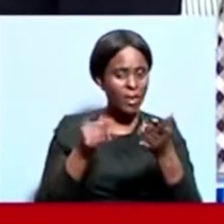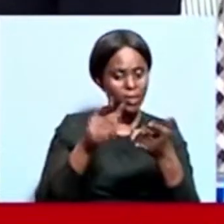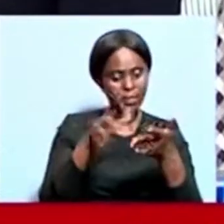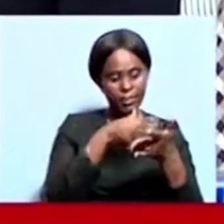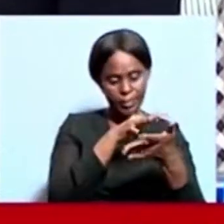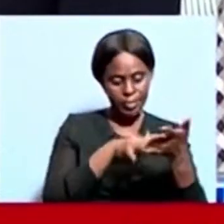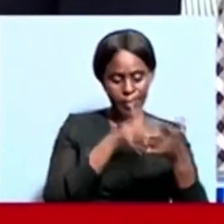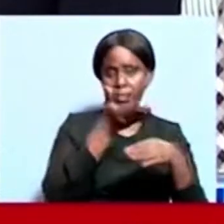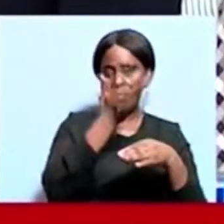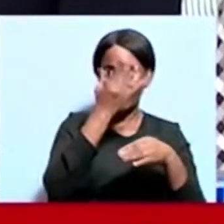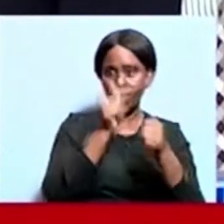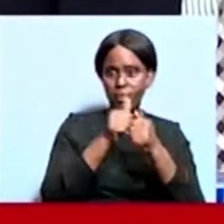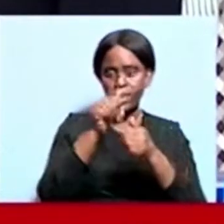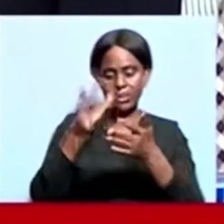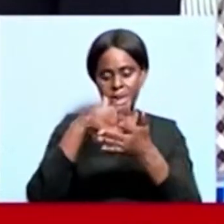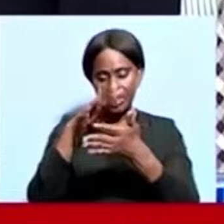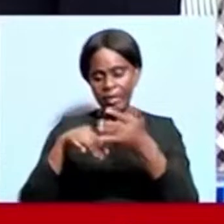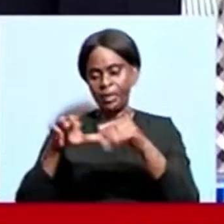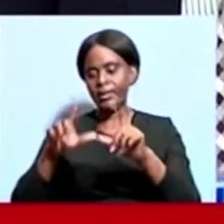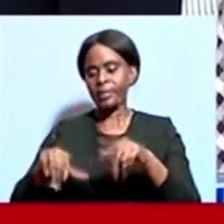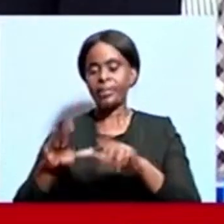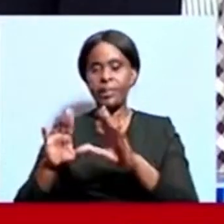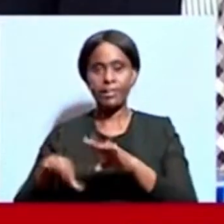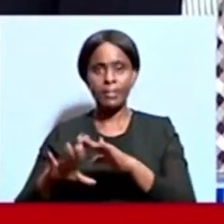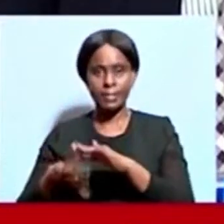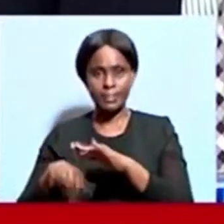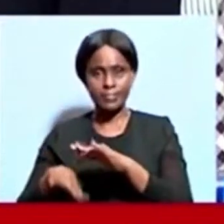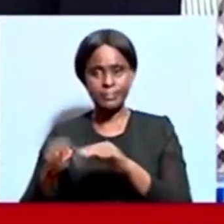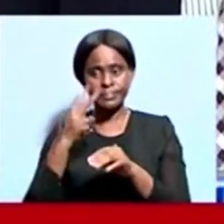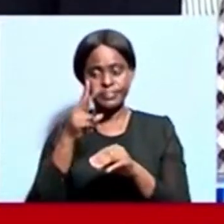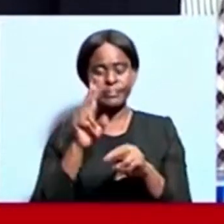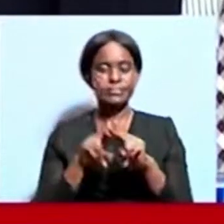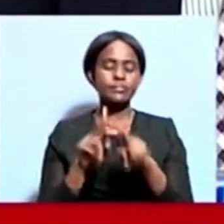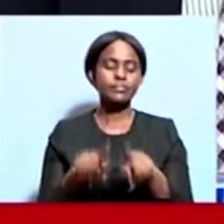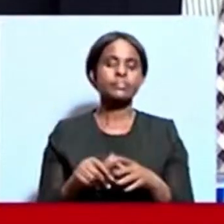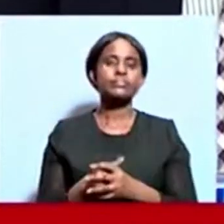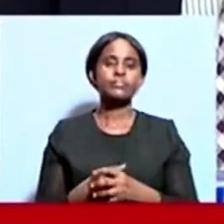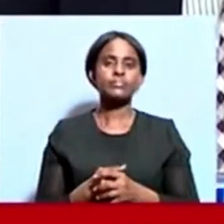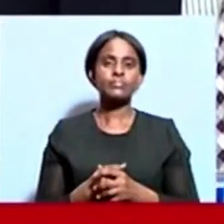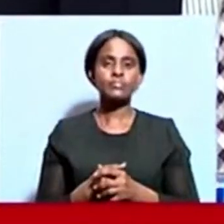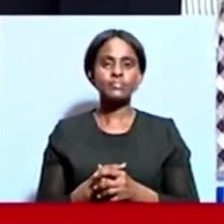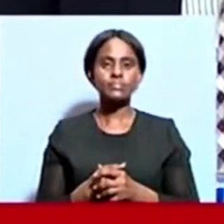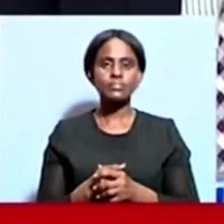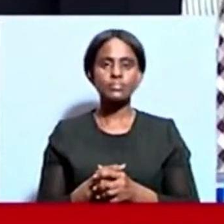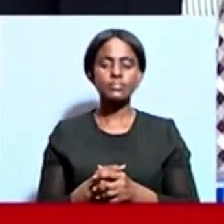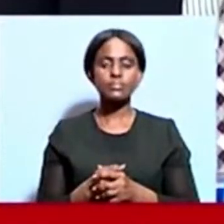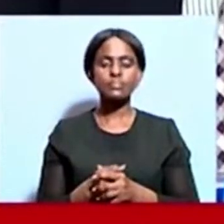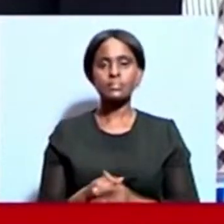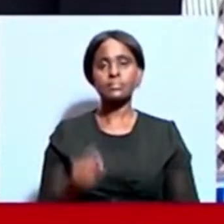on top and the table at the bottom. We may be able to see, Chair, that